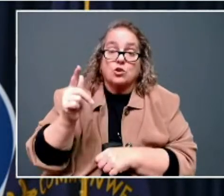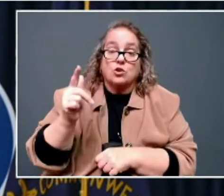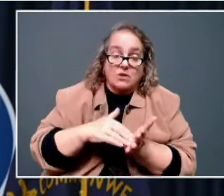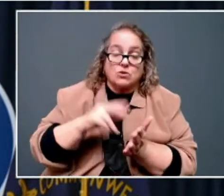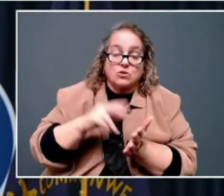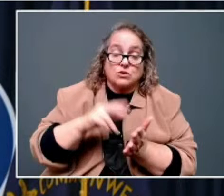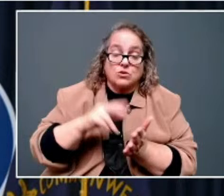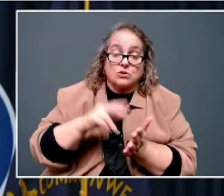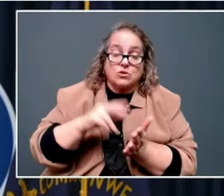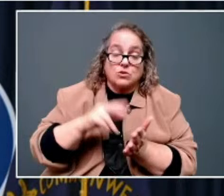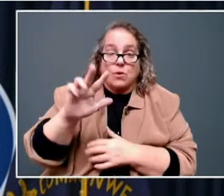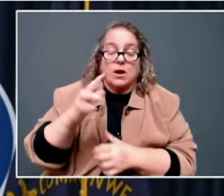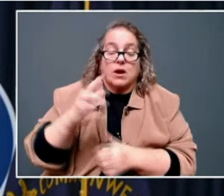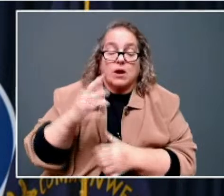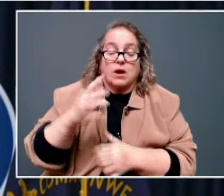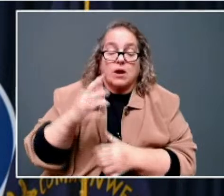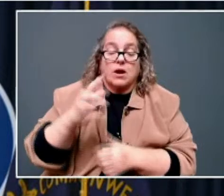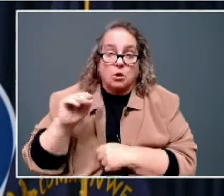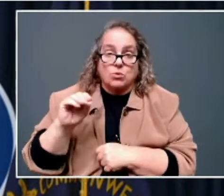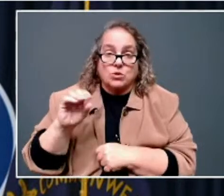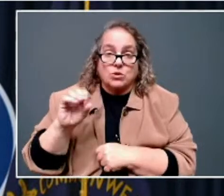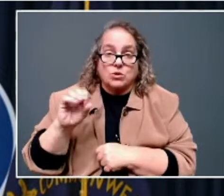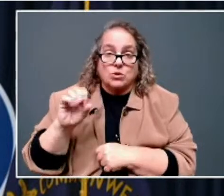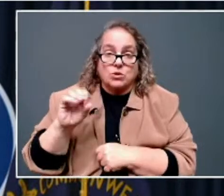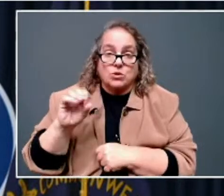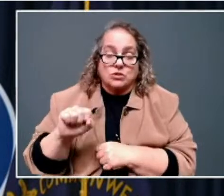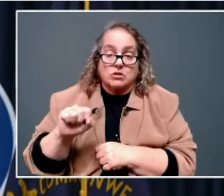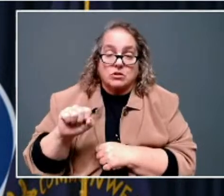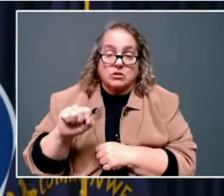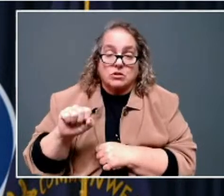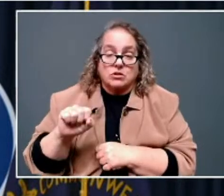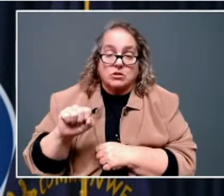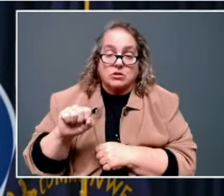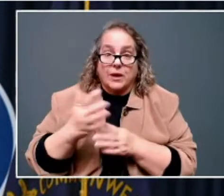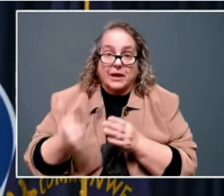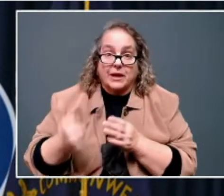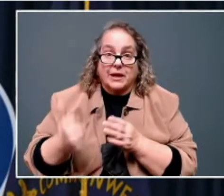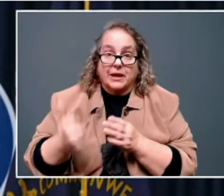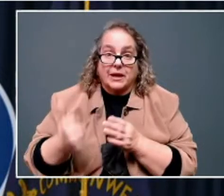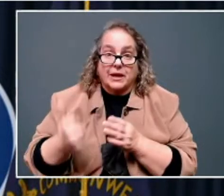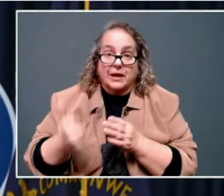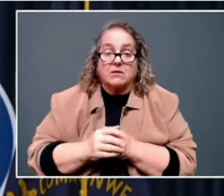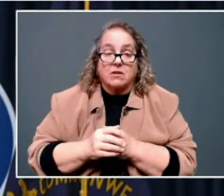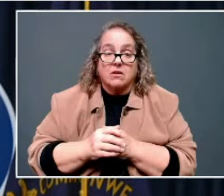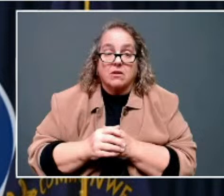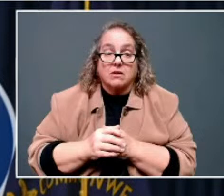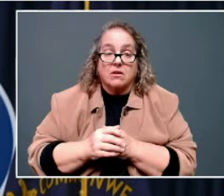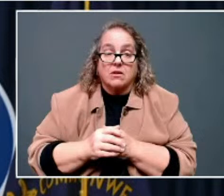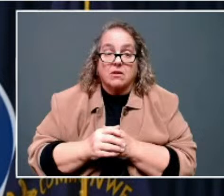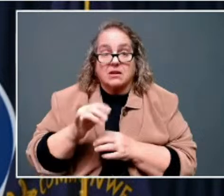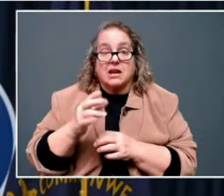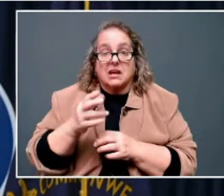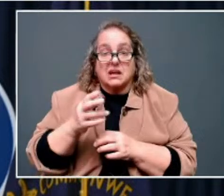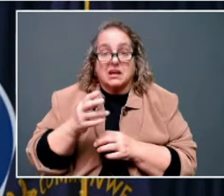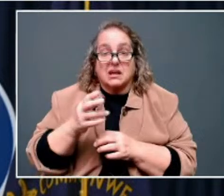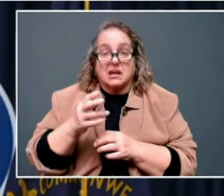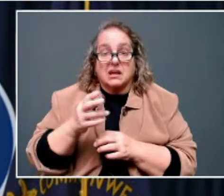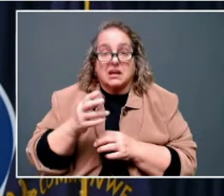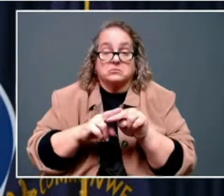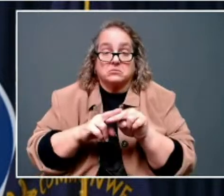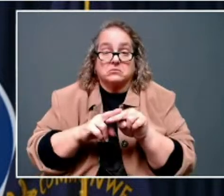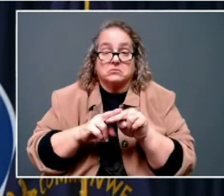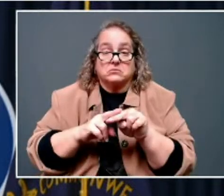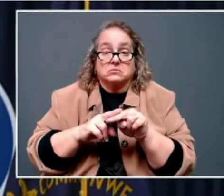23,283 got boosted over the weekend. That does increase, and I don't think we have this later, our percentage